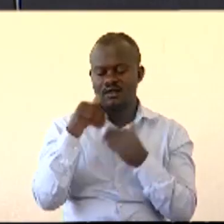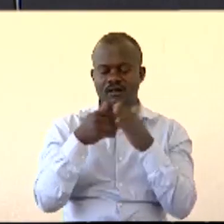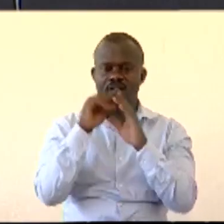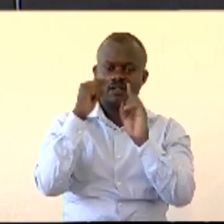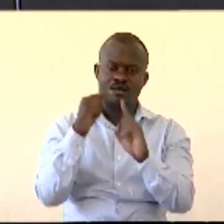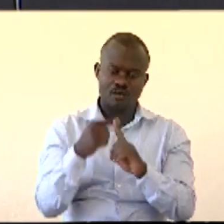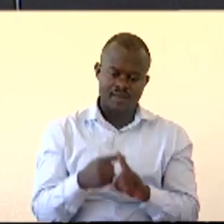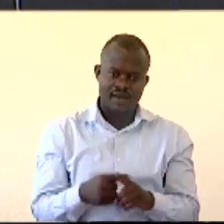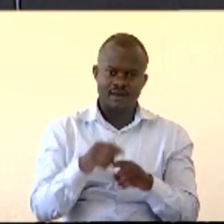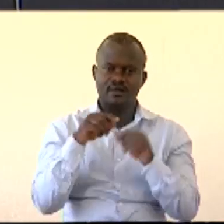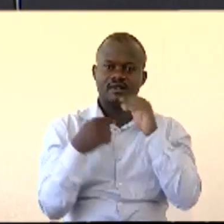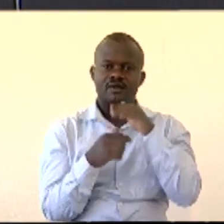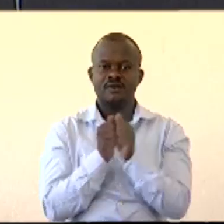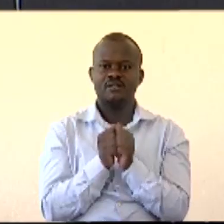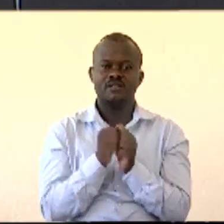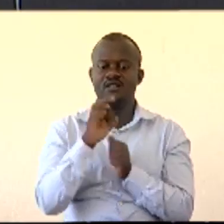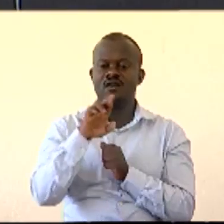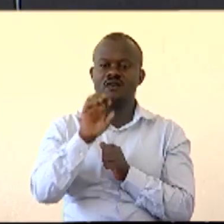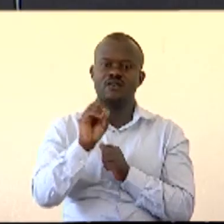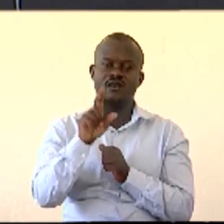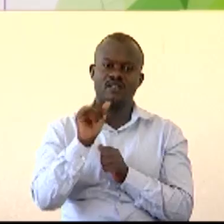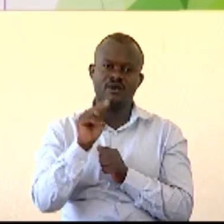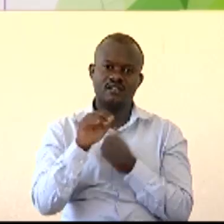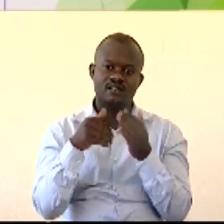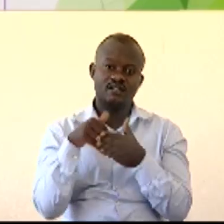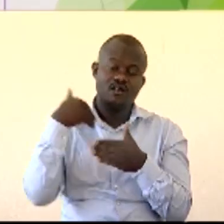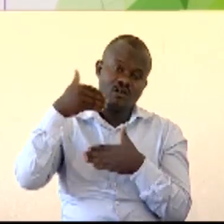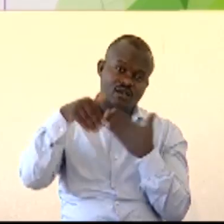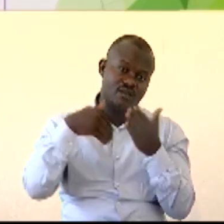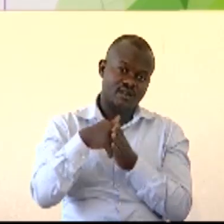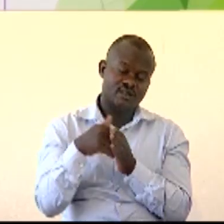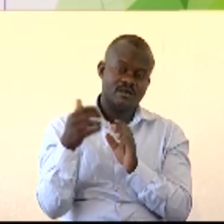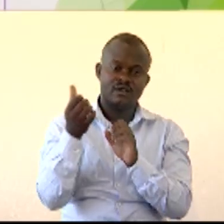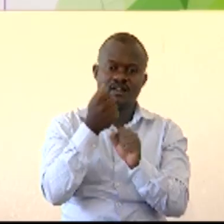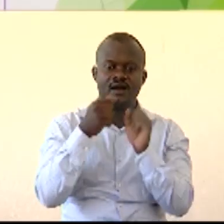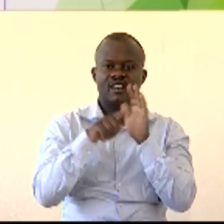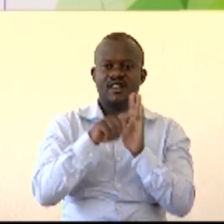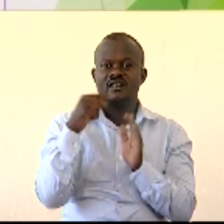state. Fluorine always carry negative 1.